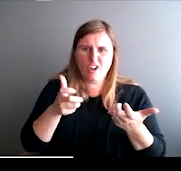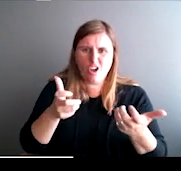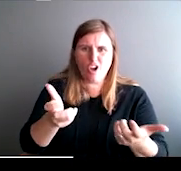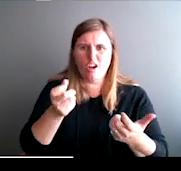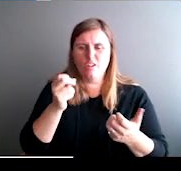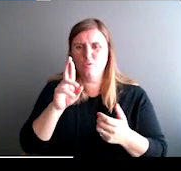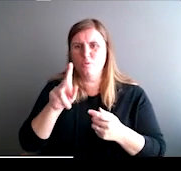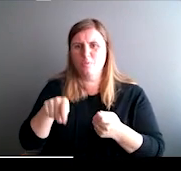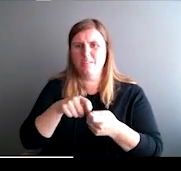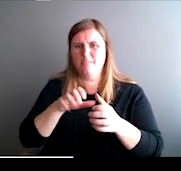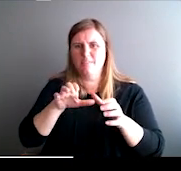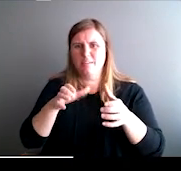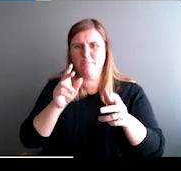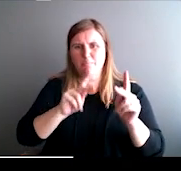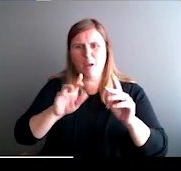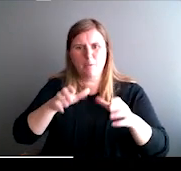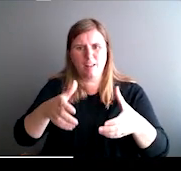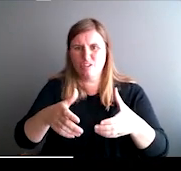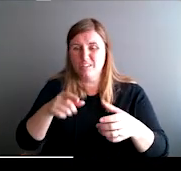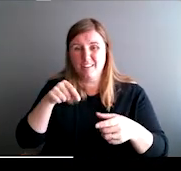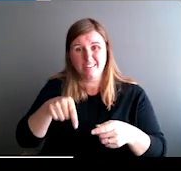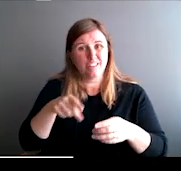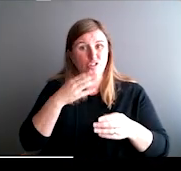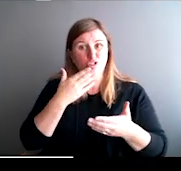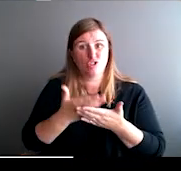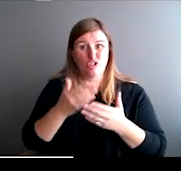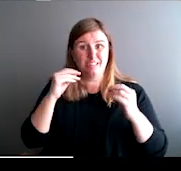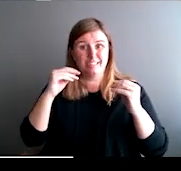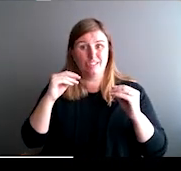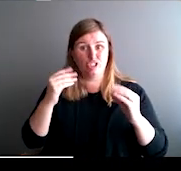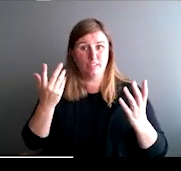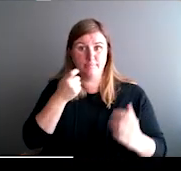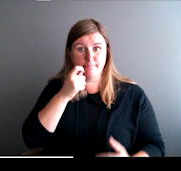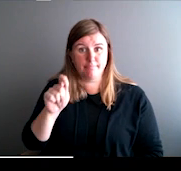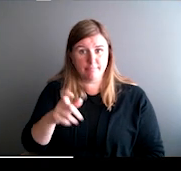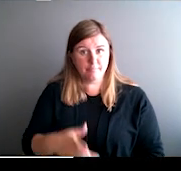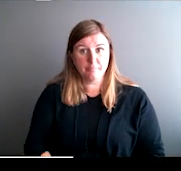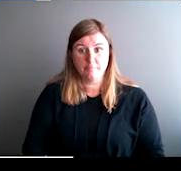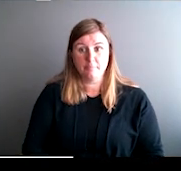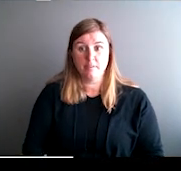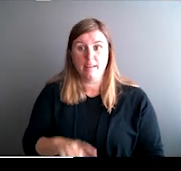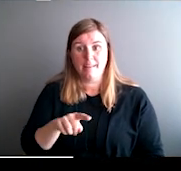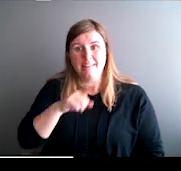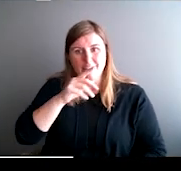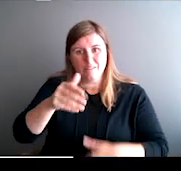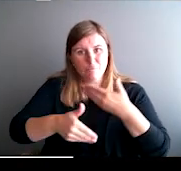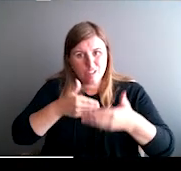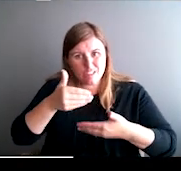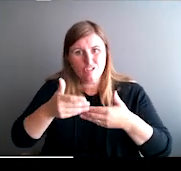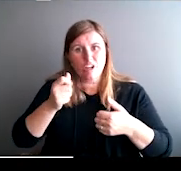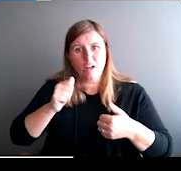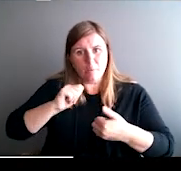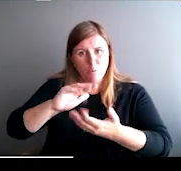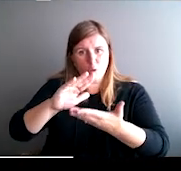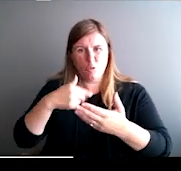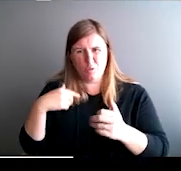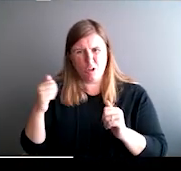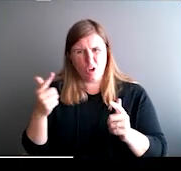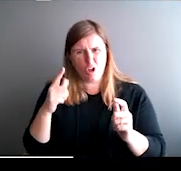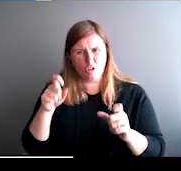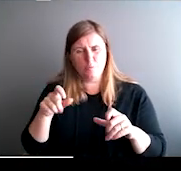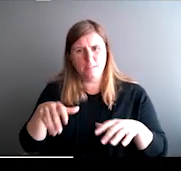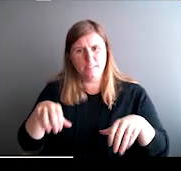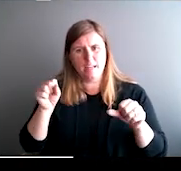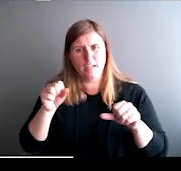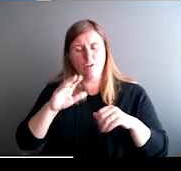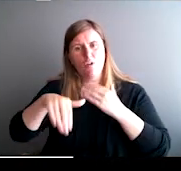set of people or population. This is just good teaching. This is the procedures, these are the approaches we should be taking